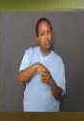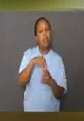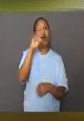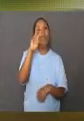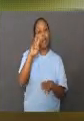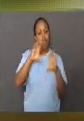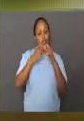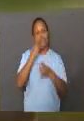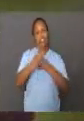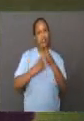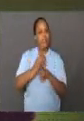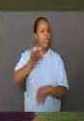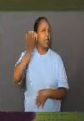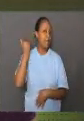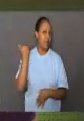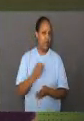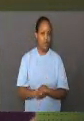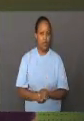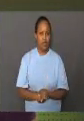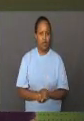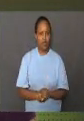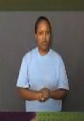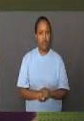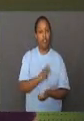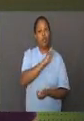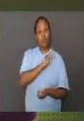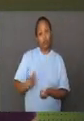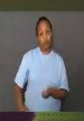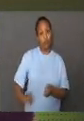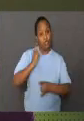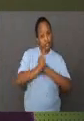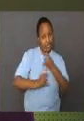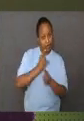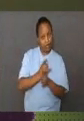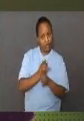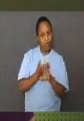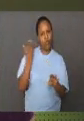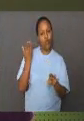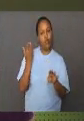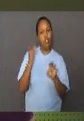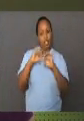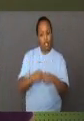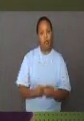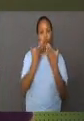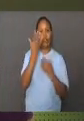20th century. In monarchical times, before the revolution